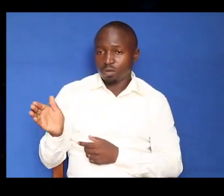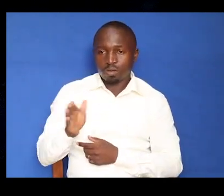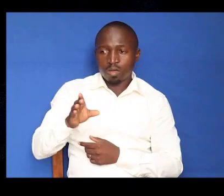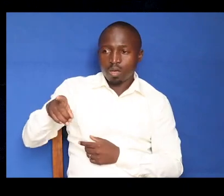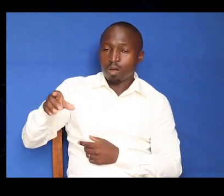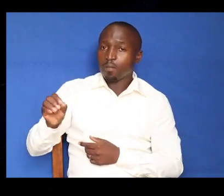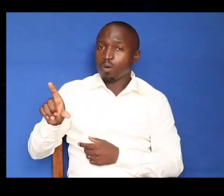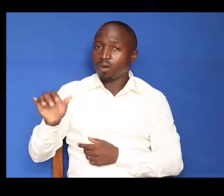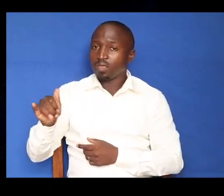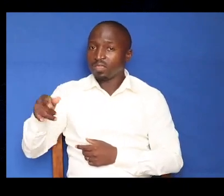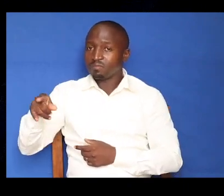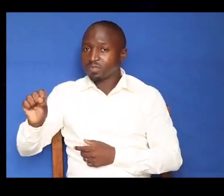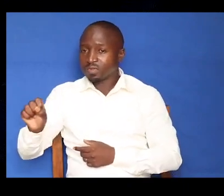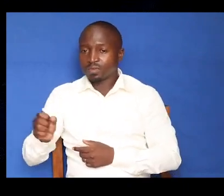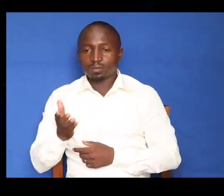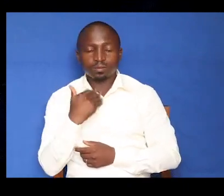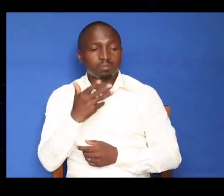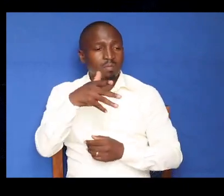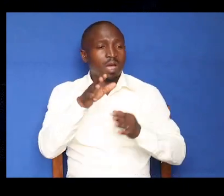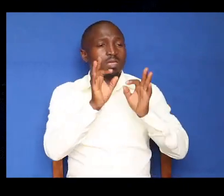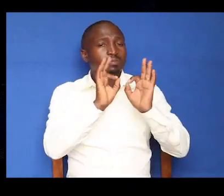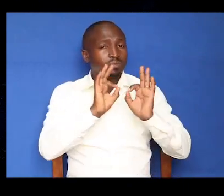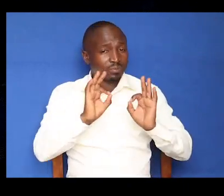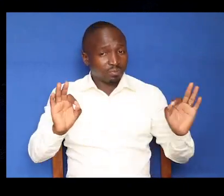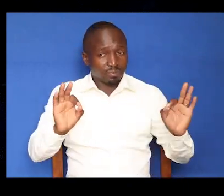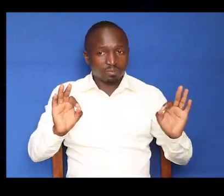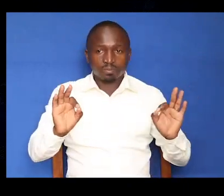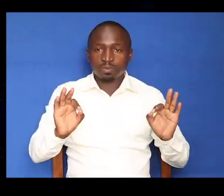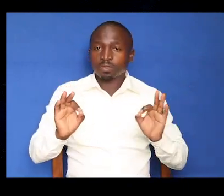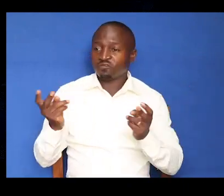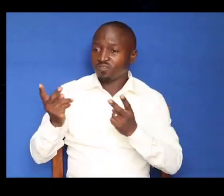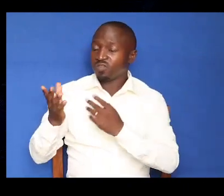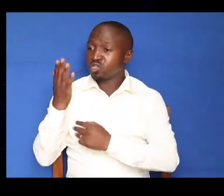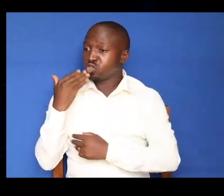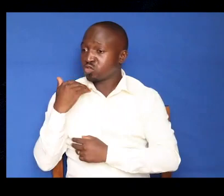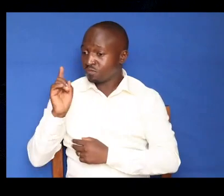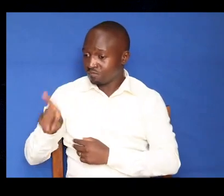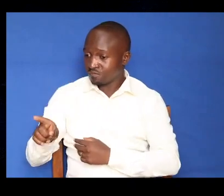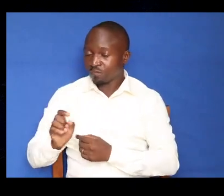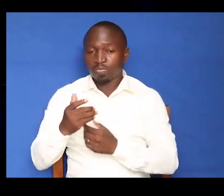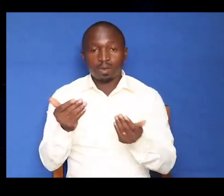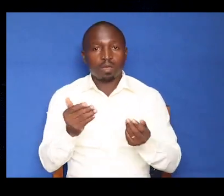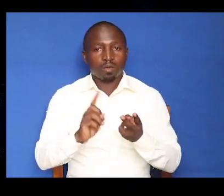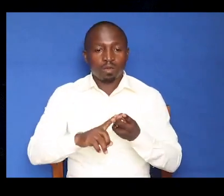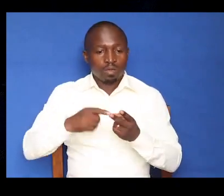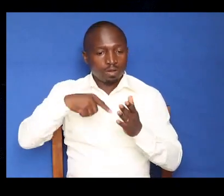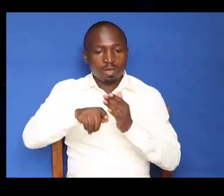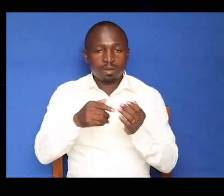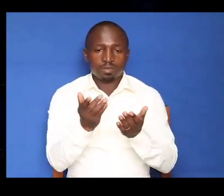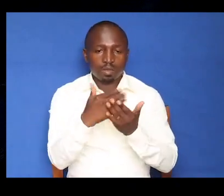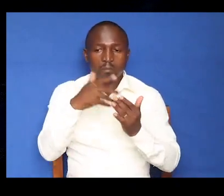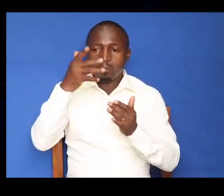polyps need clear and saline water, and therefore corals cannot grow in areas of